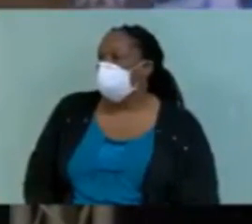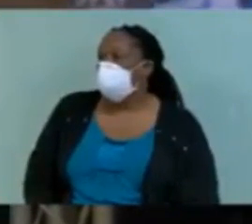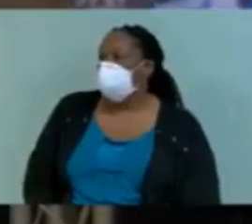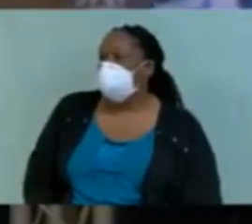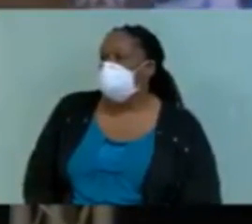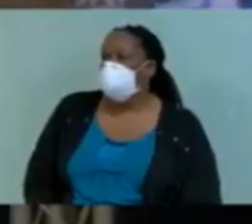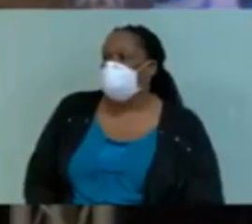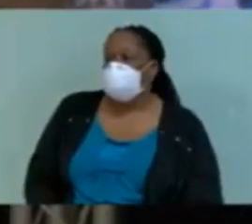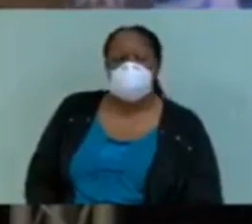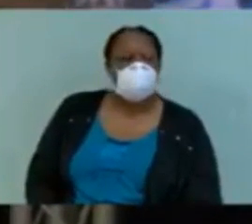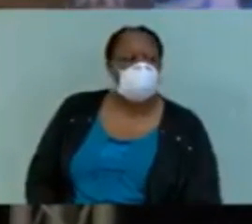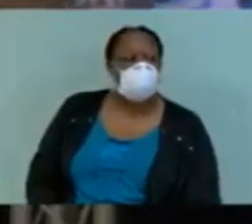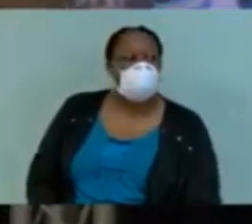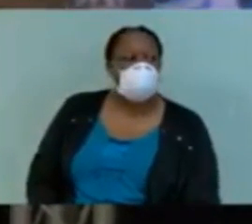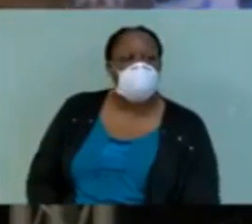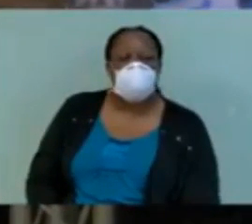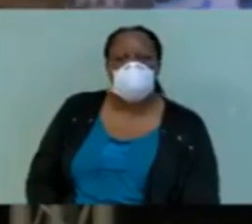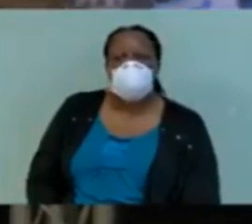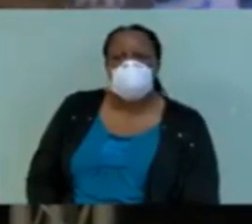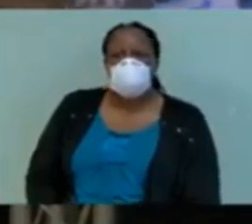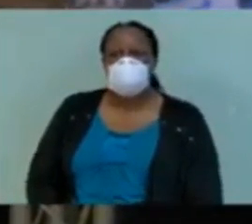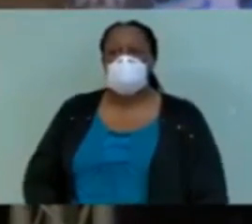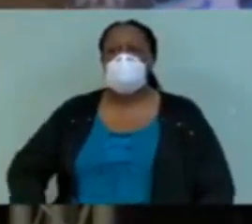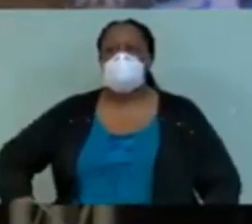nothing pension.